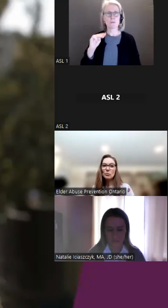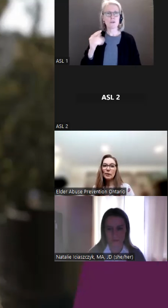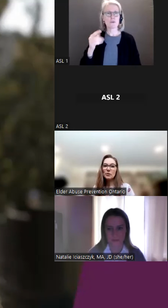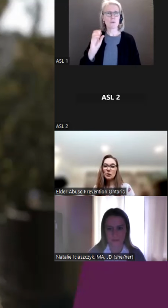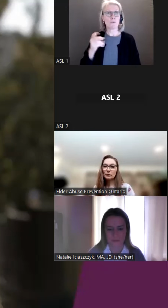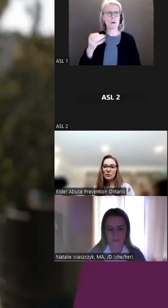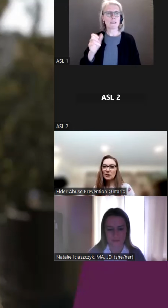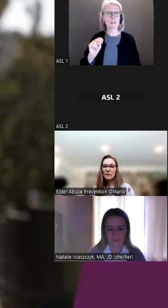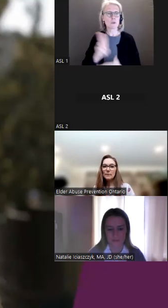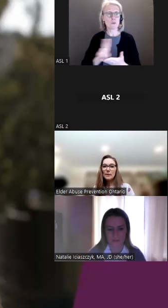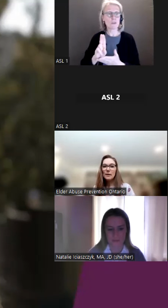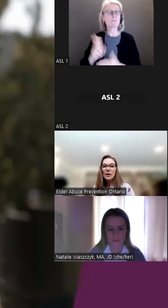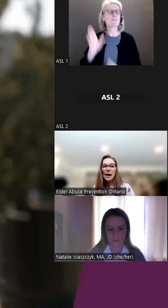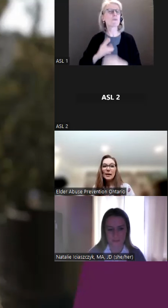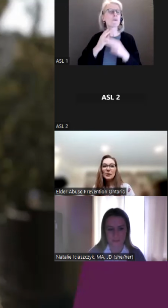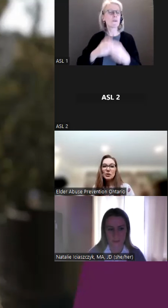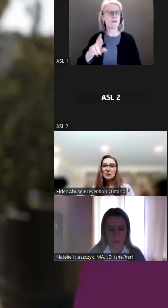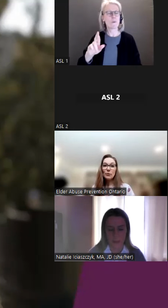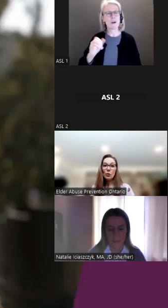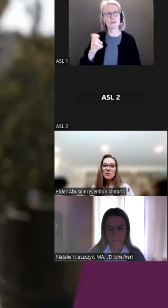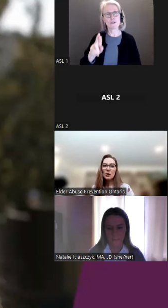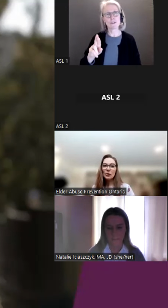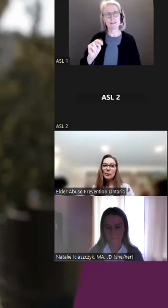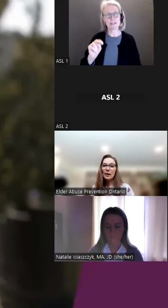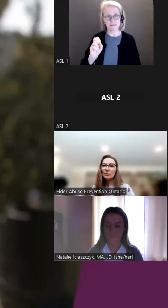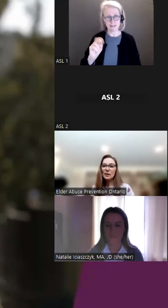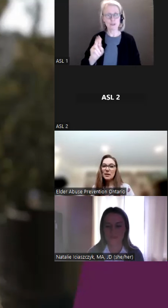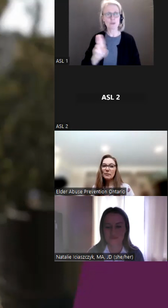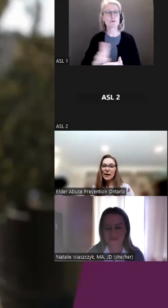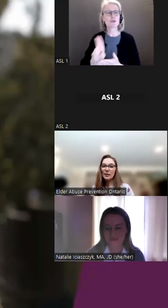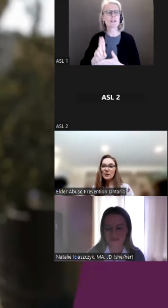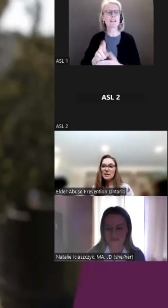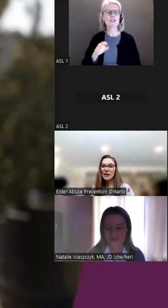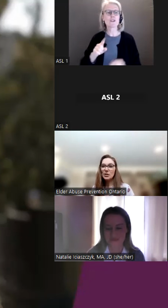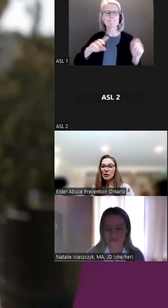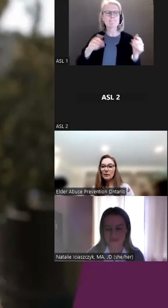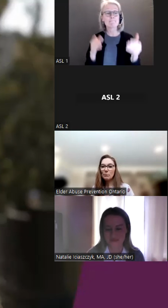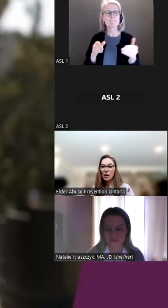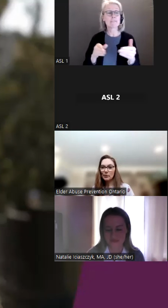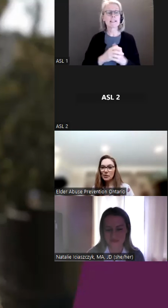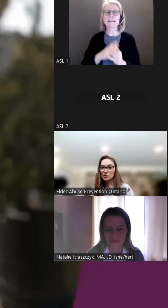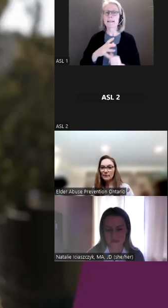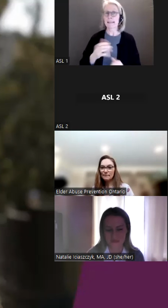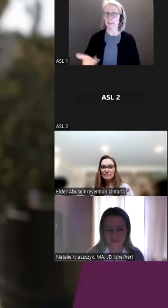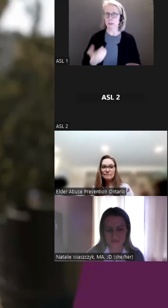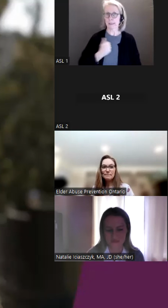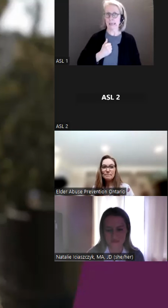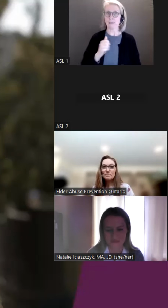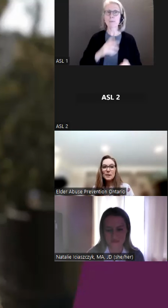known as Ryerson University. And she's focused on the realities of Canada's aging